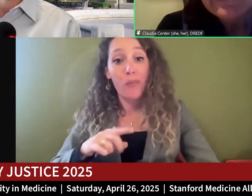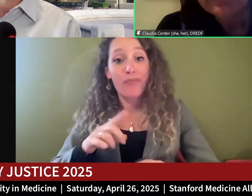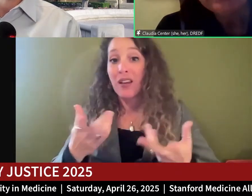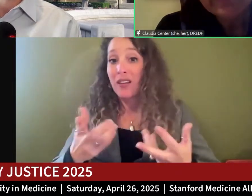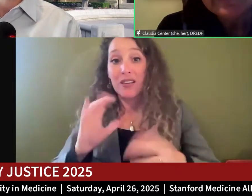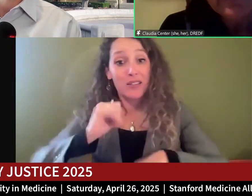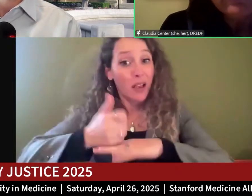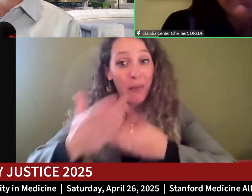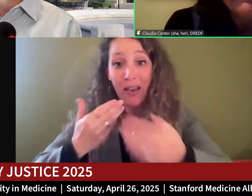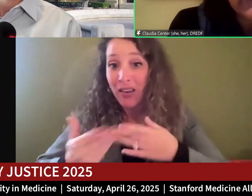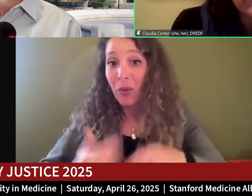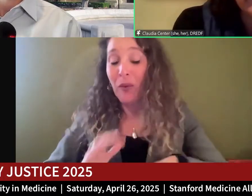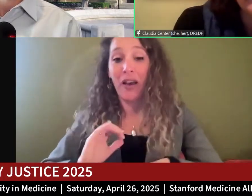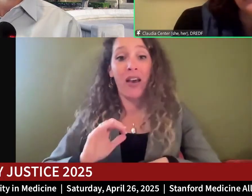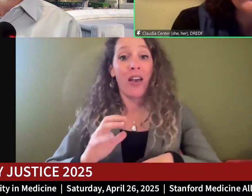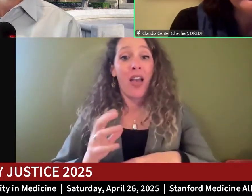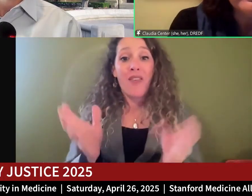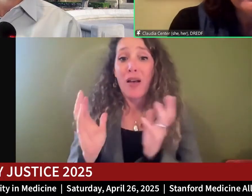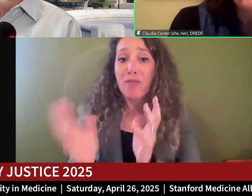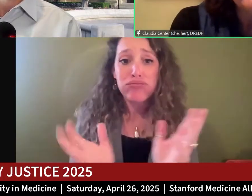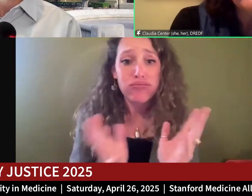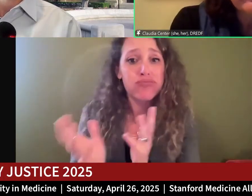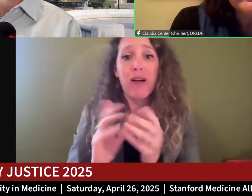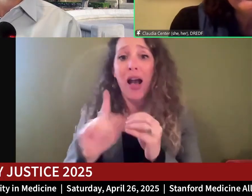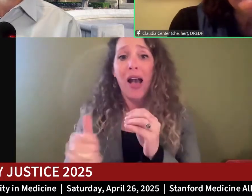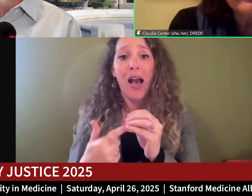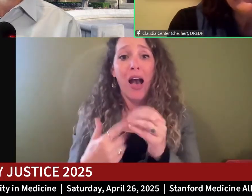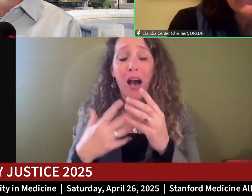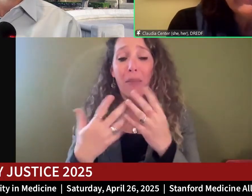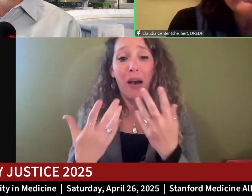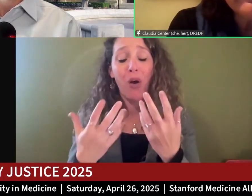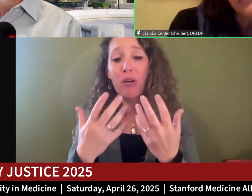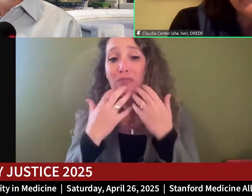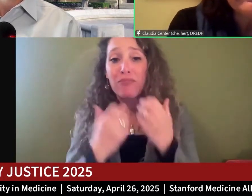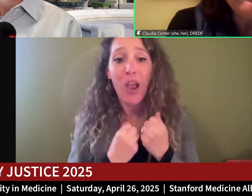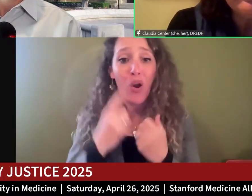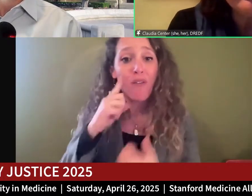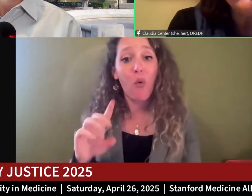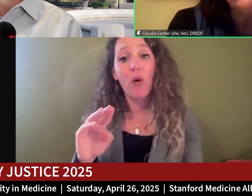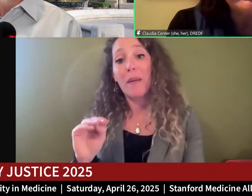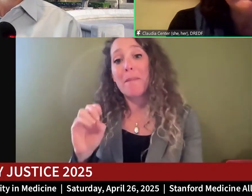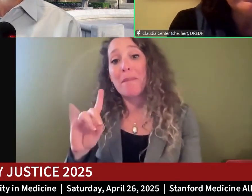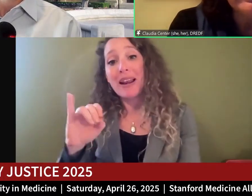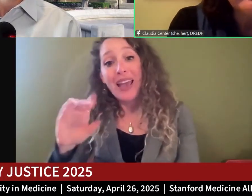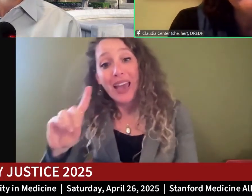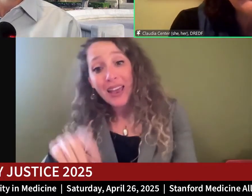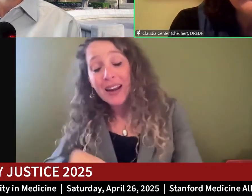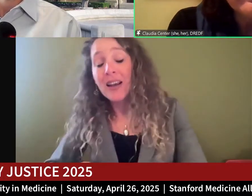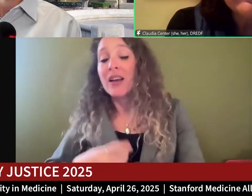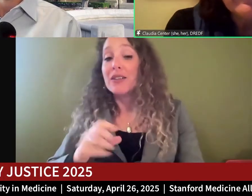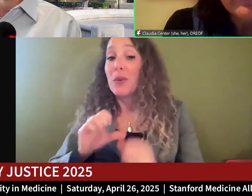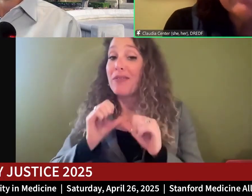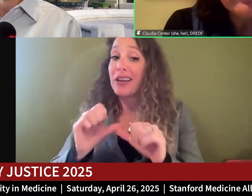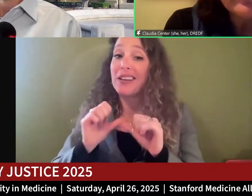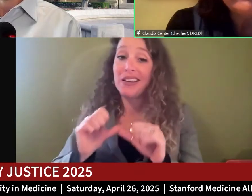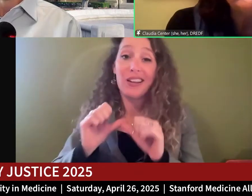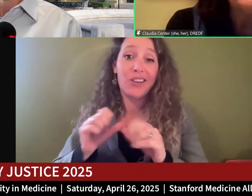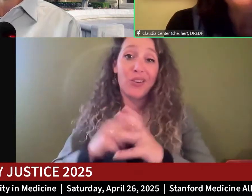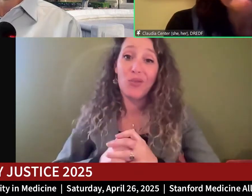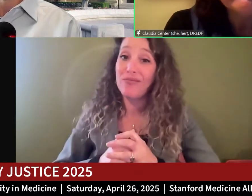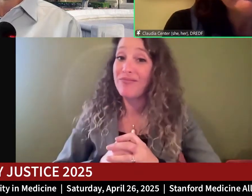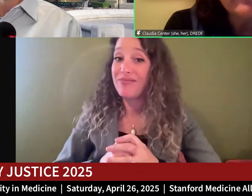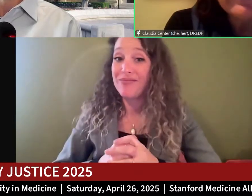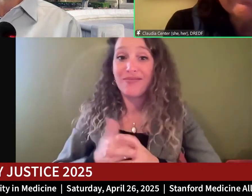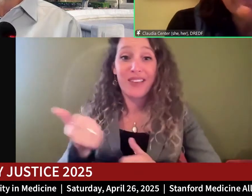about how they care about Medicaid. And so we kind of just have to keep doing that wherever